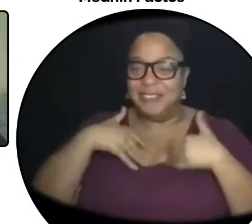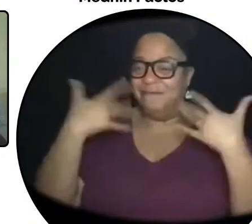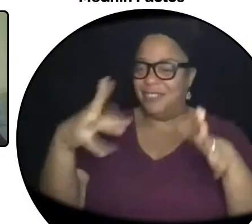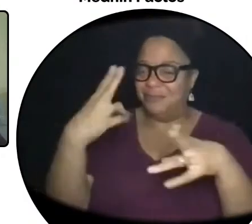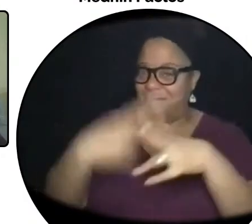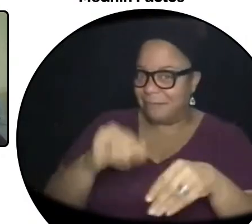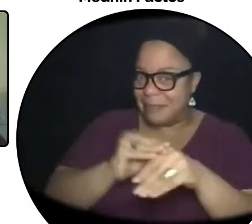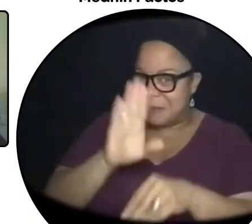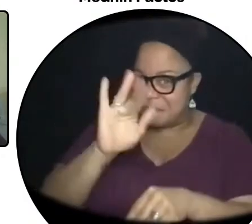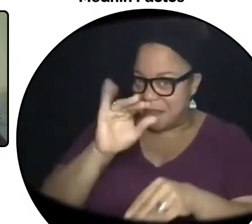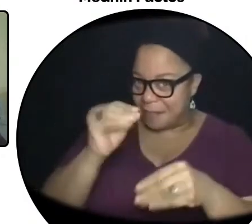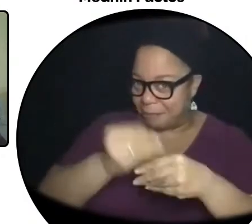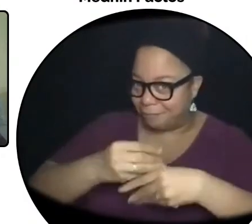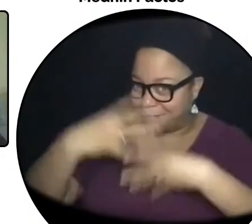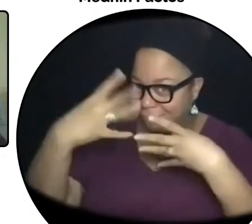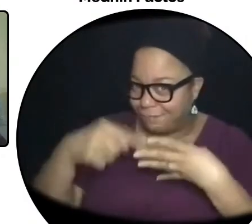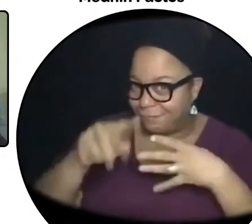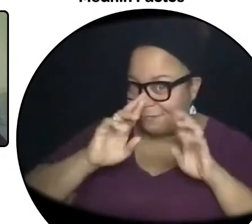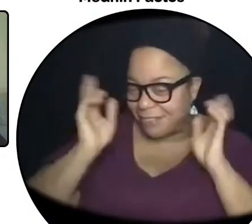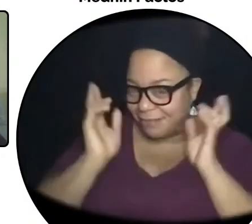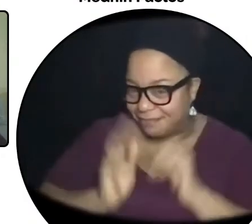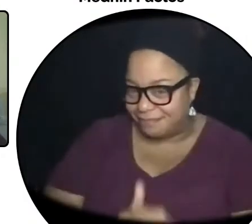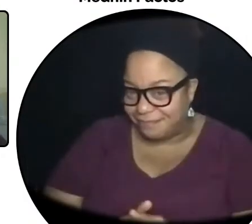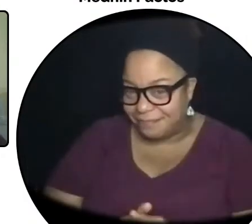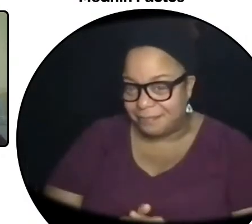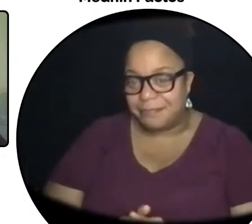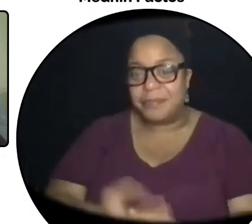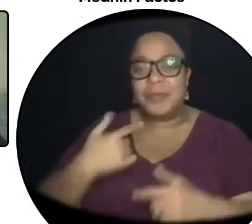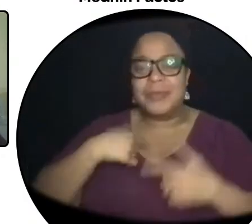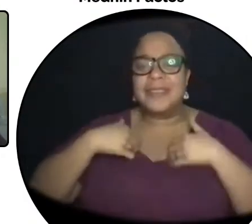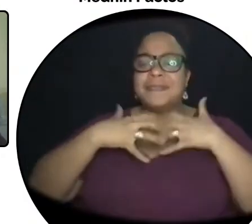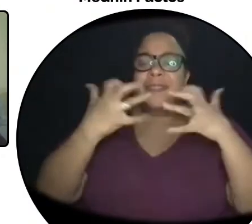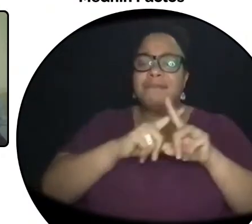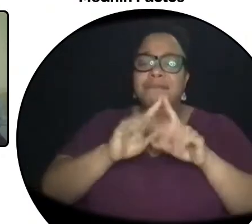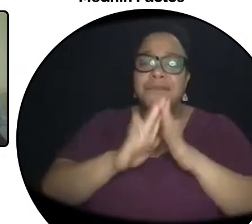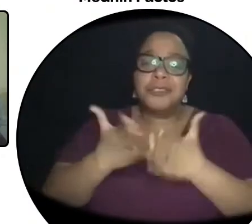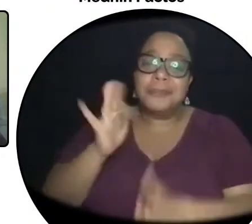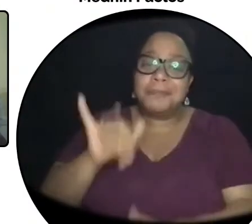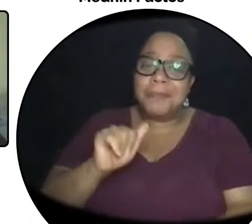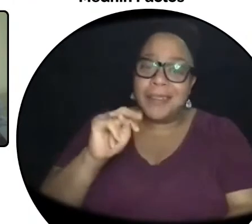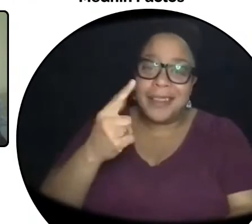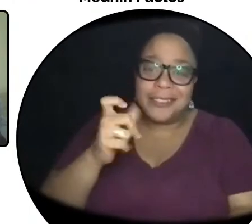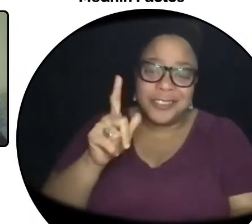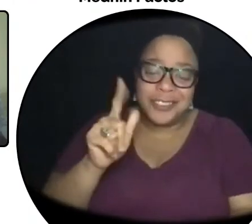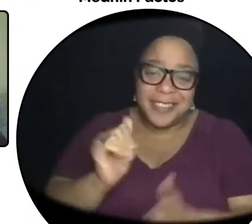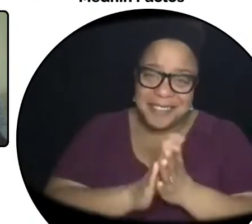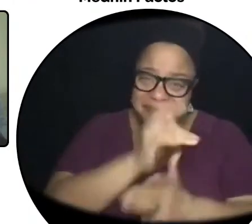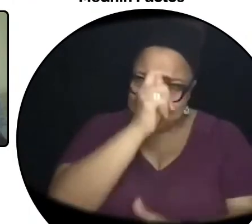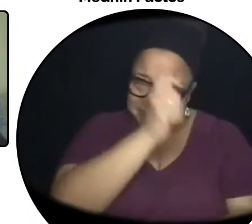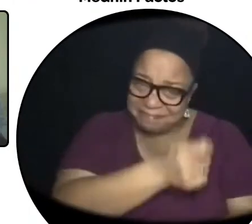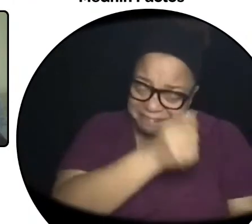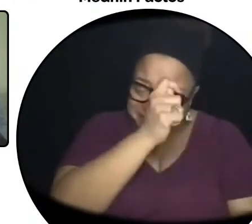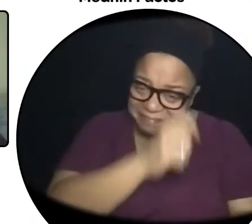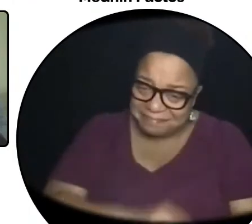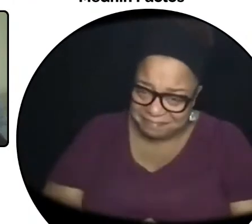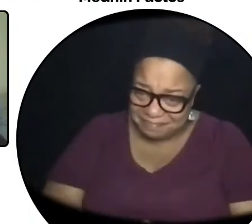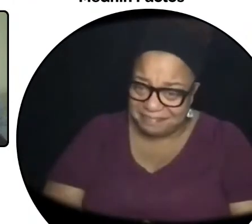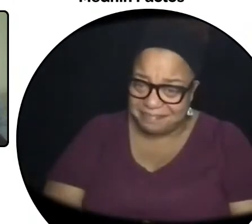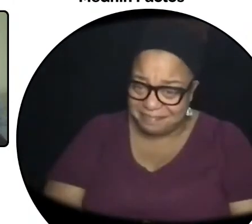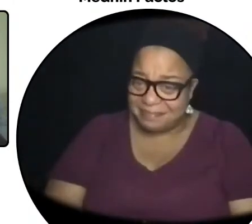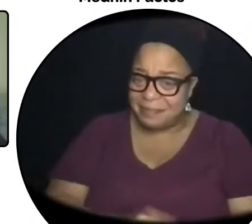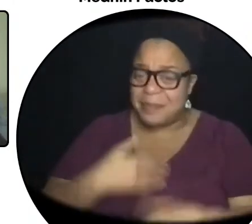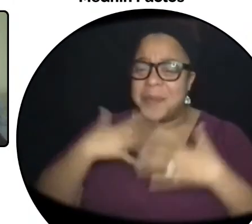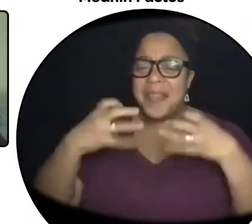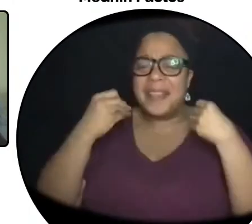other resources that they think are important for folks to have. Can I mention